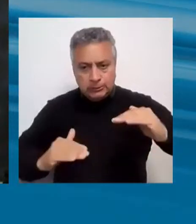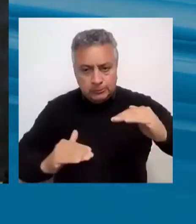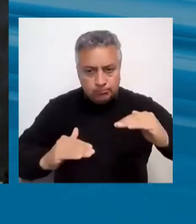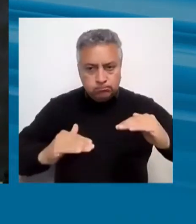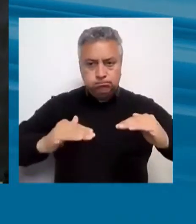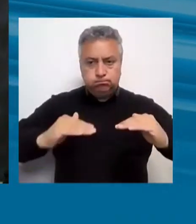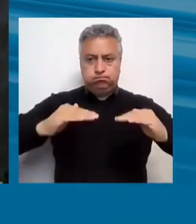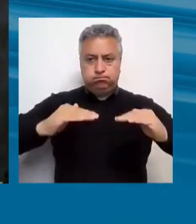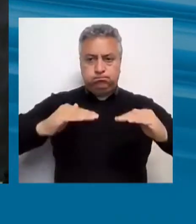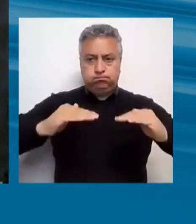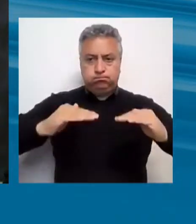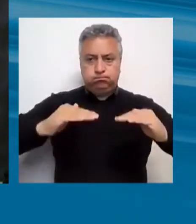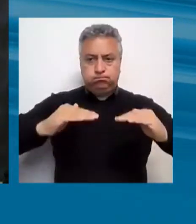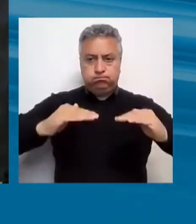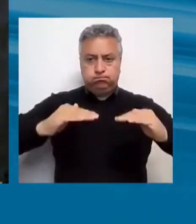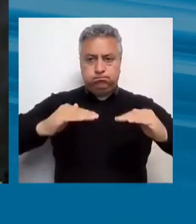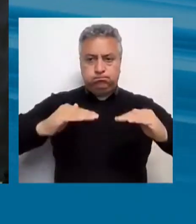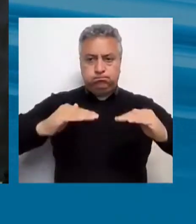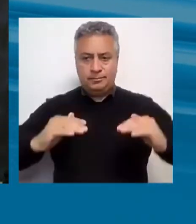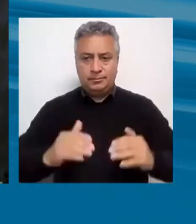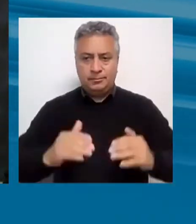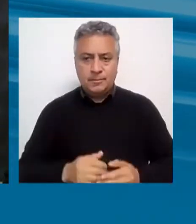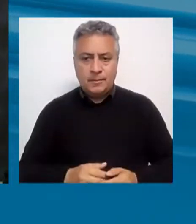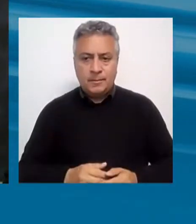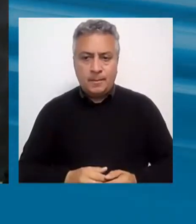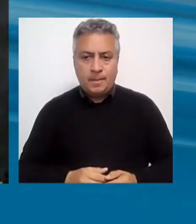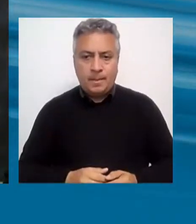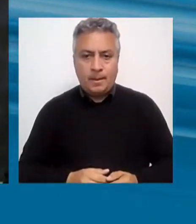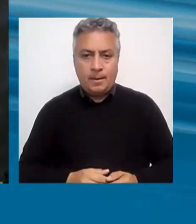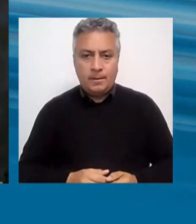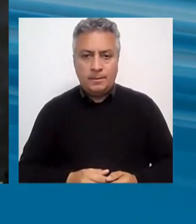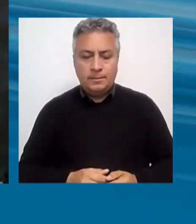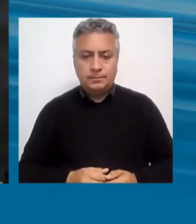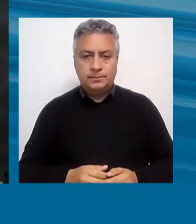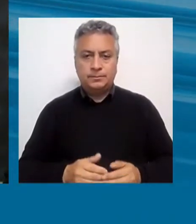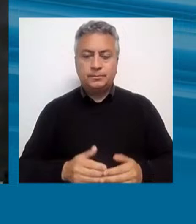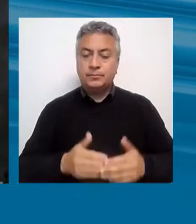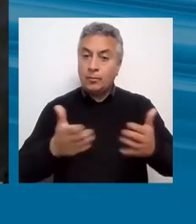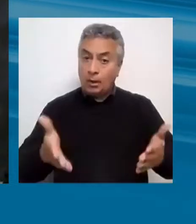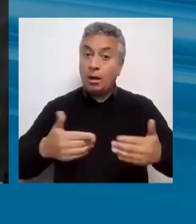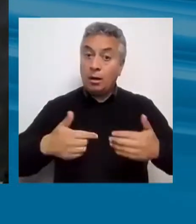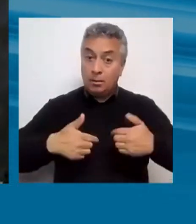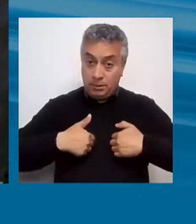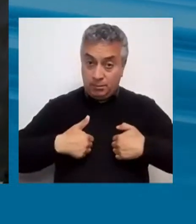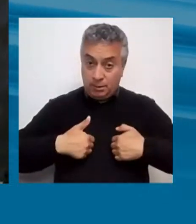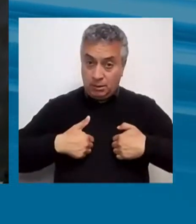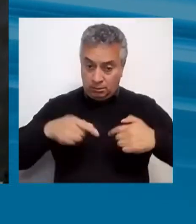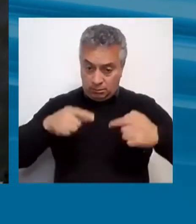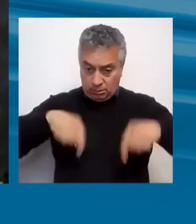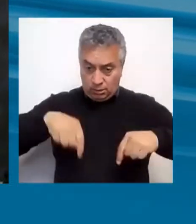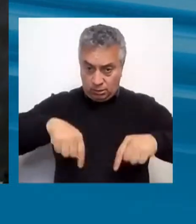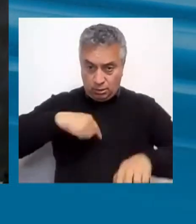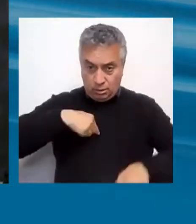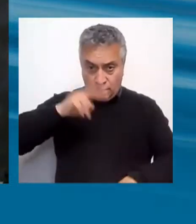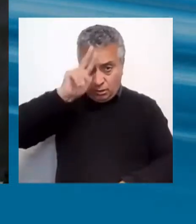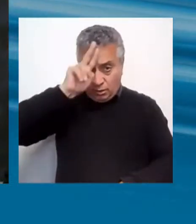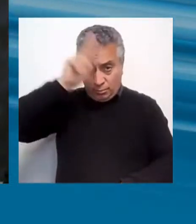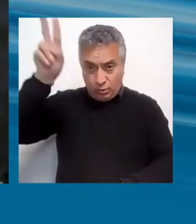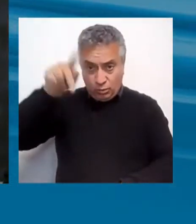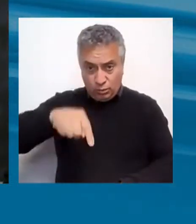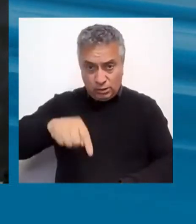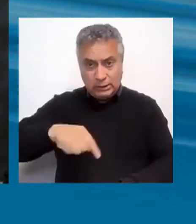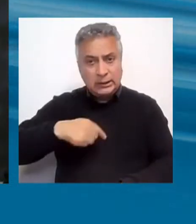overcome inequalities in Latin America and the Caribbean. But all of these findings need to be